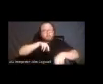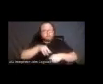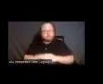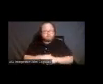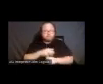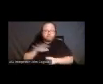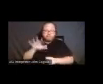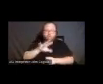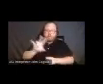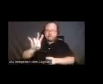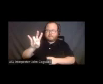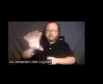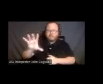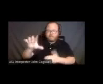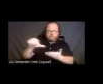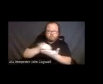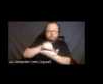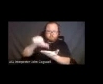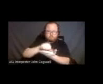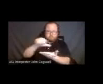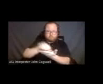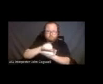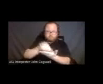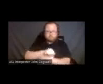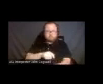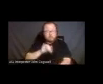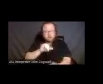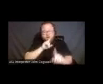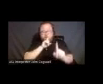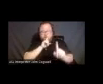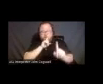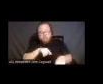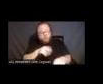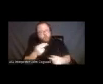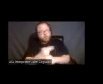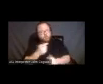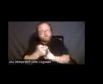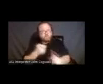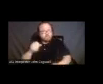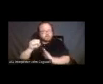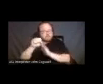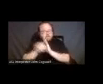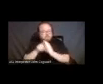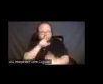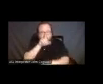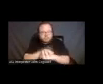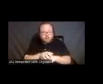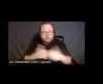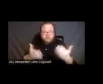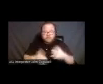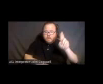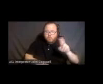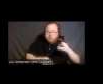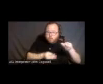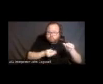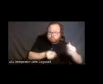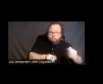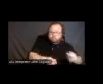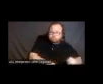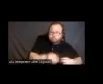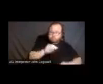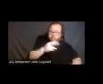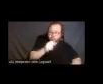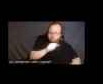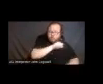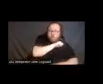about 700 pages long. The report is used by the state to confirm that Riverside's MHSA expenditures were authorized by